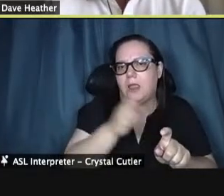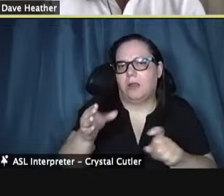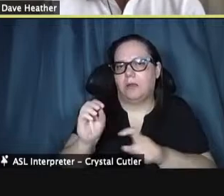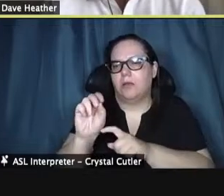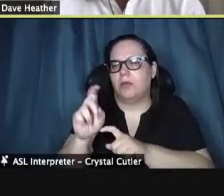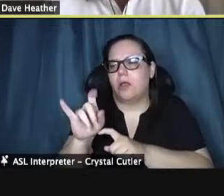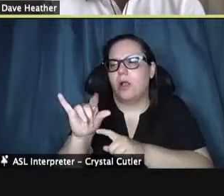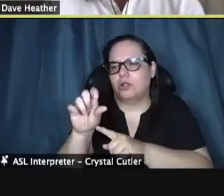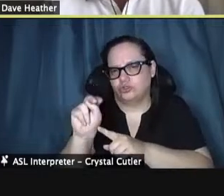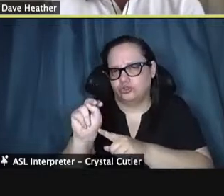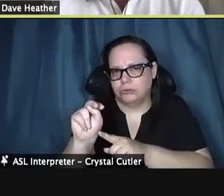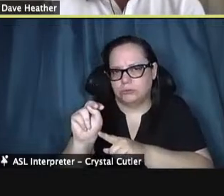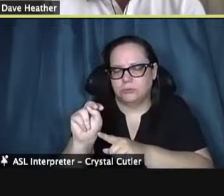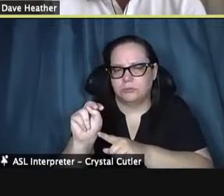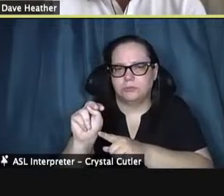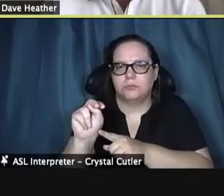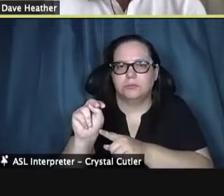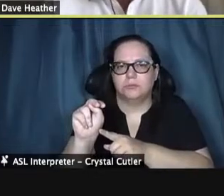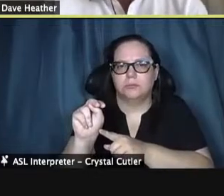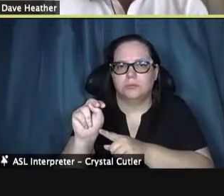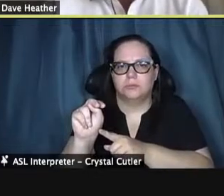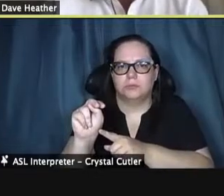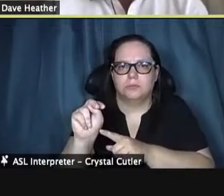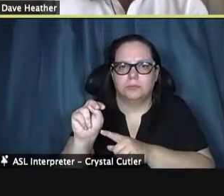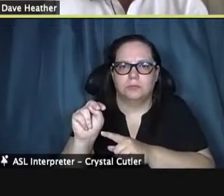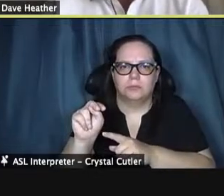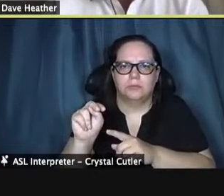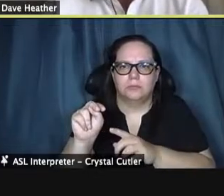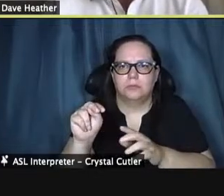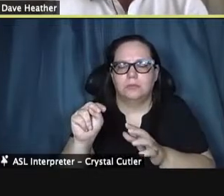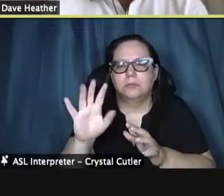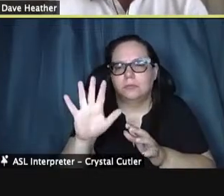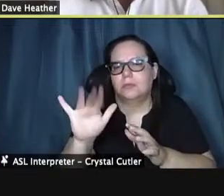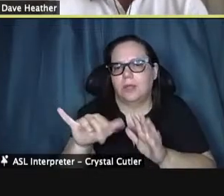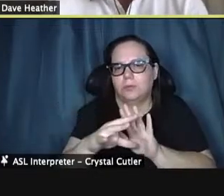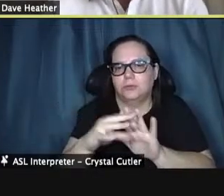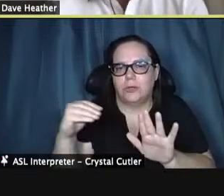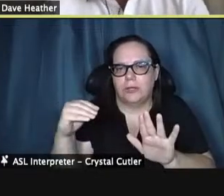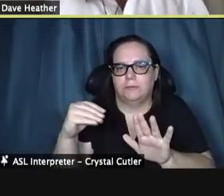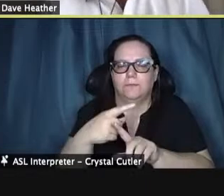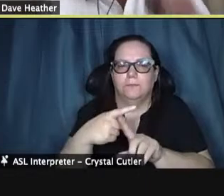oxygen that was the yield of oxygen that was extracted from the